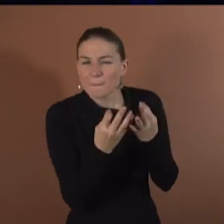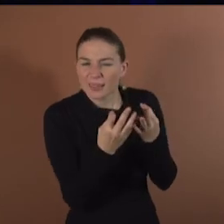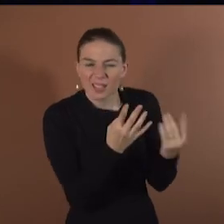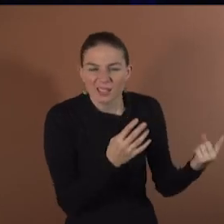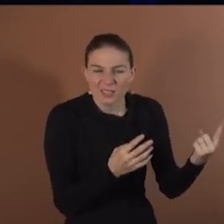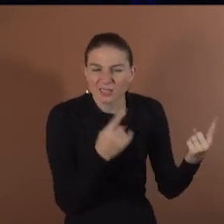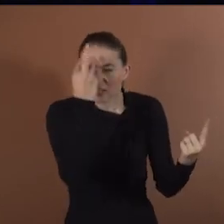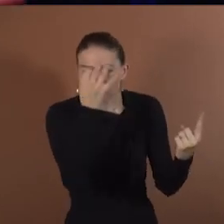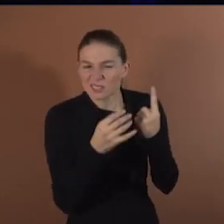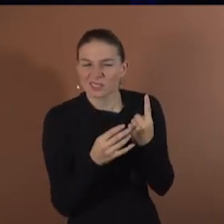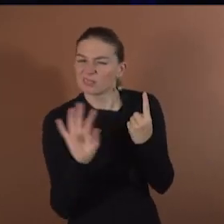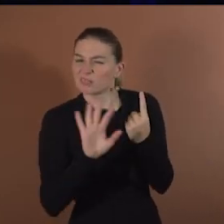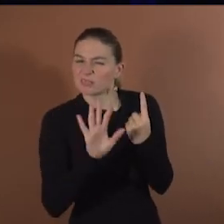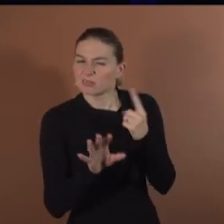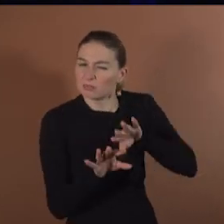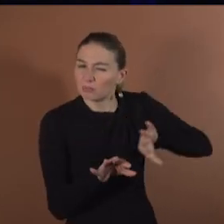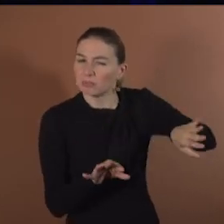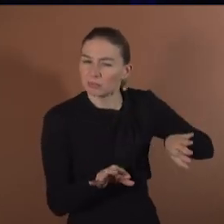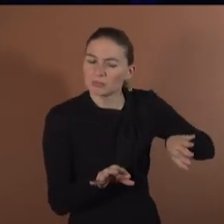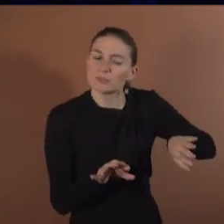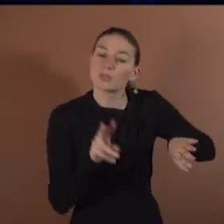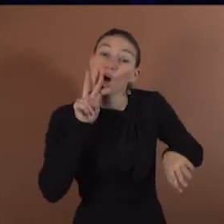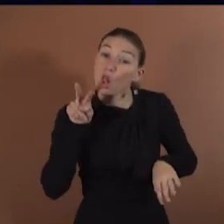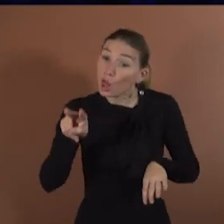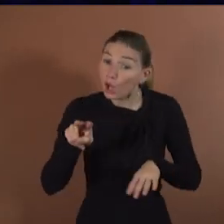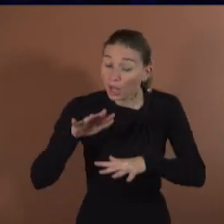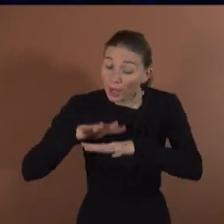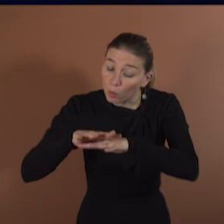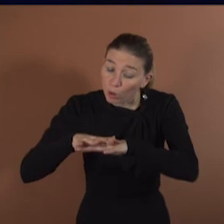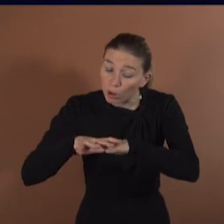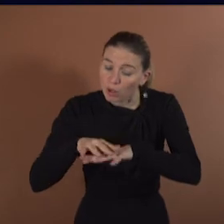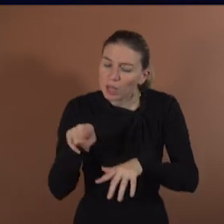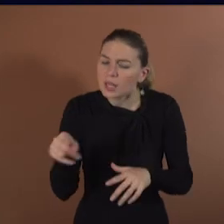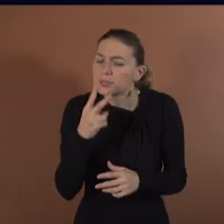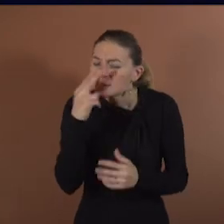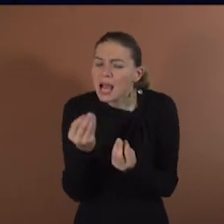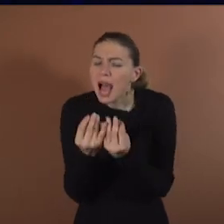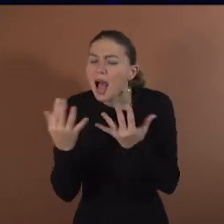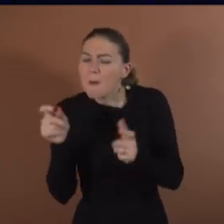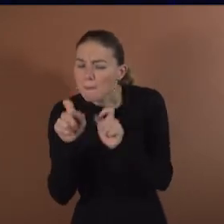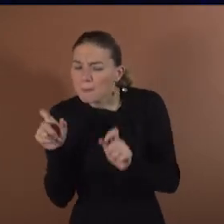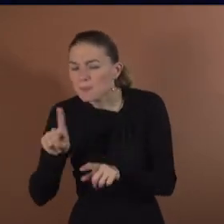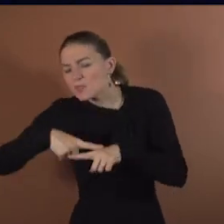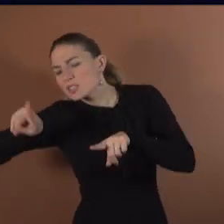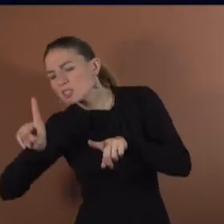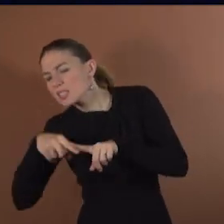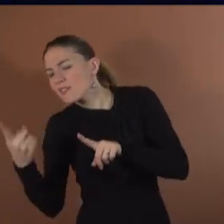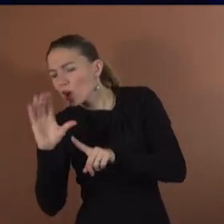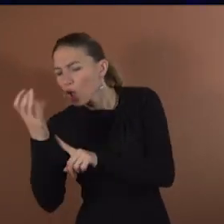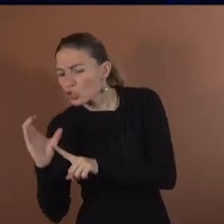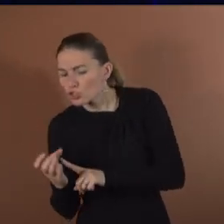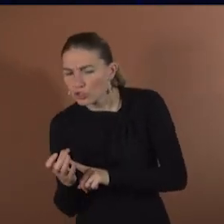Instead, have a look on your social media, look at your network, see how many people you've got who are from other countries, other cultures, and do a deal with